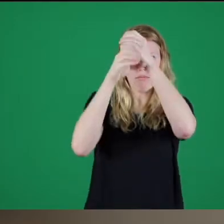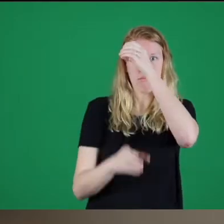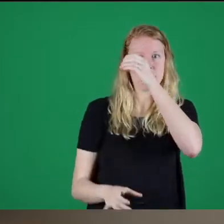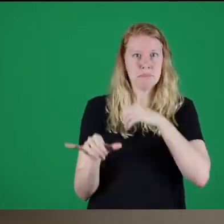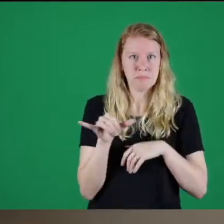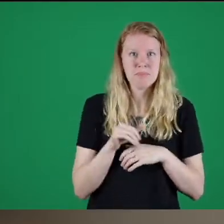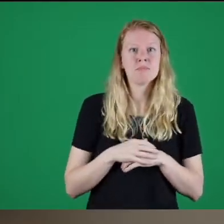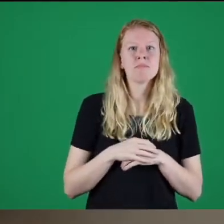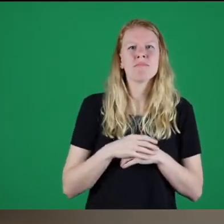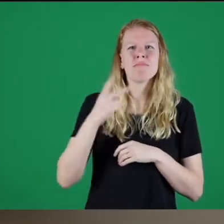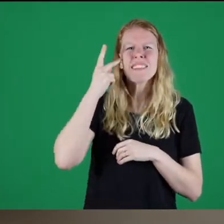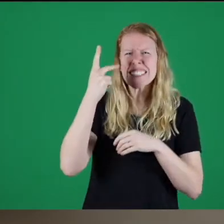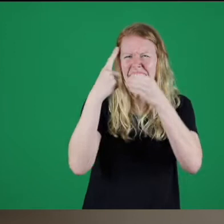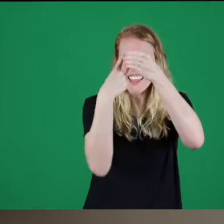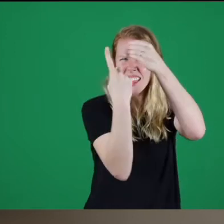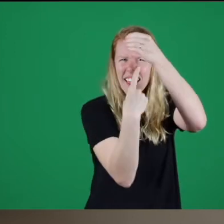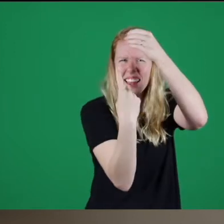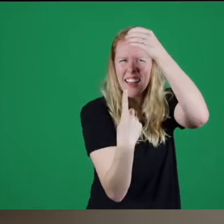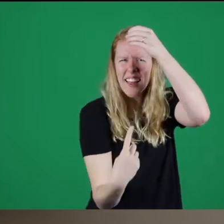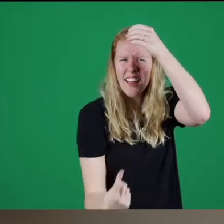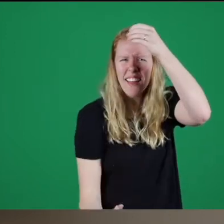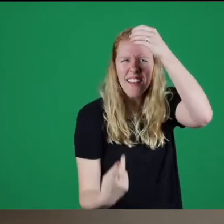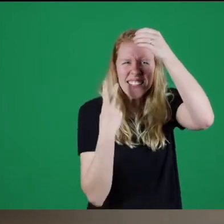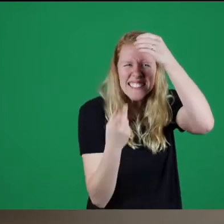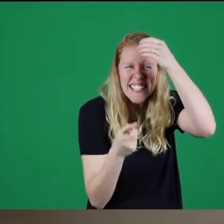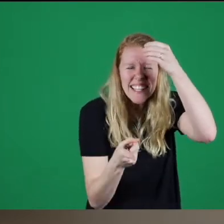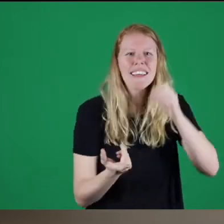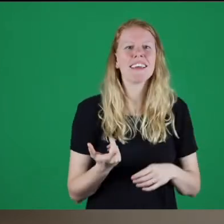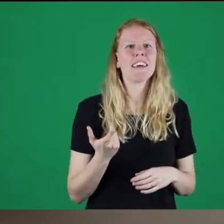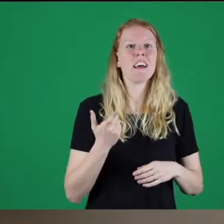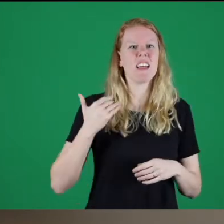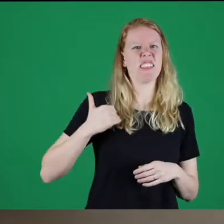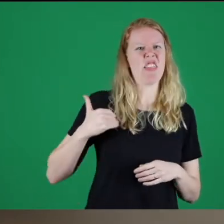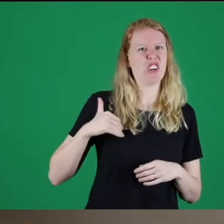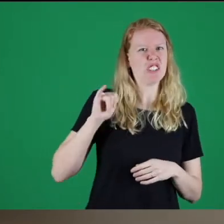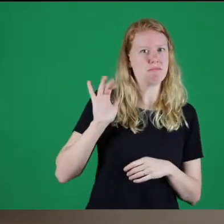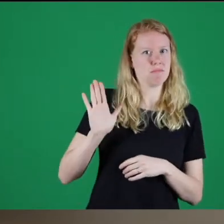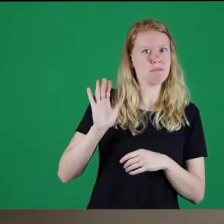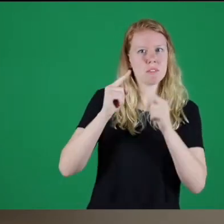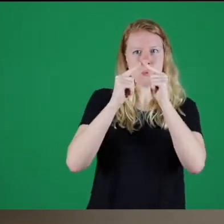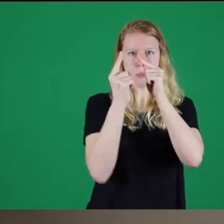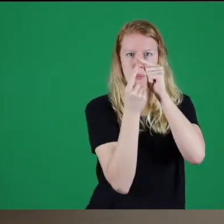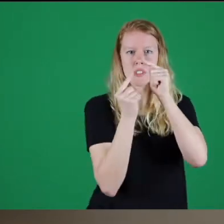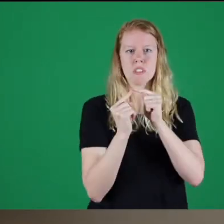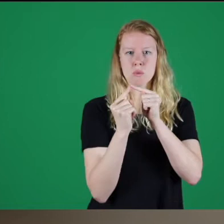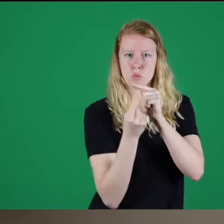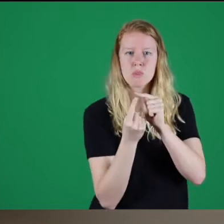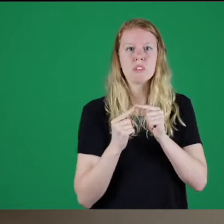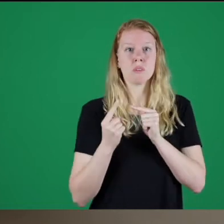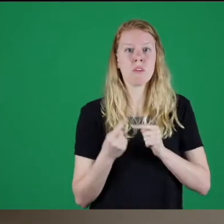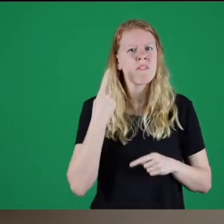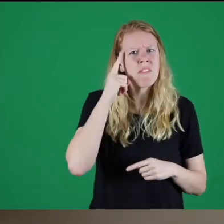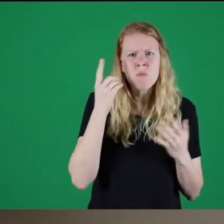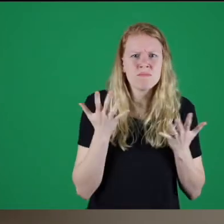something on the neck. So let me show you this here. Can everyone see these little leather strips right here? These little leather strips,